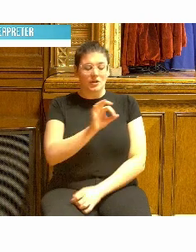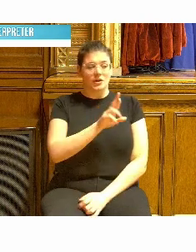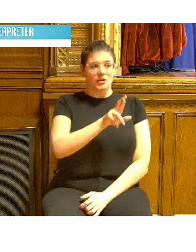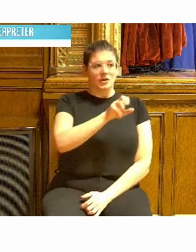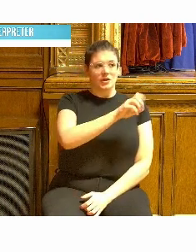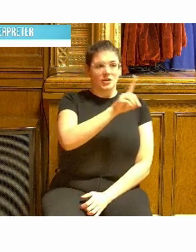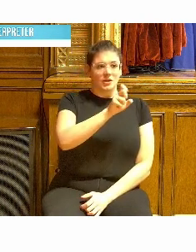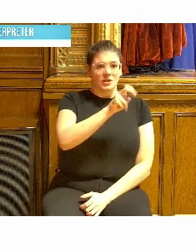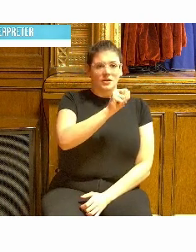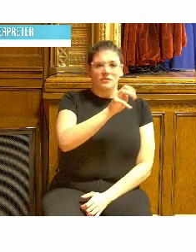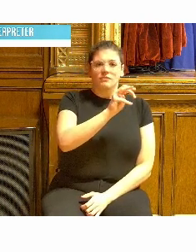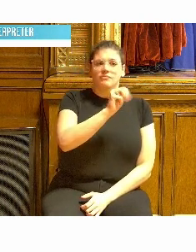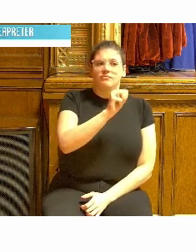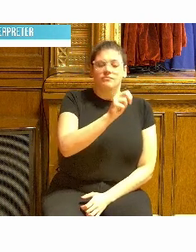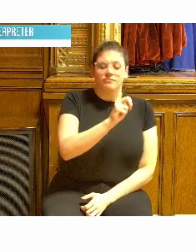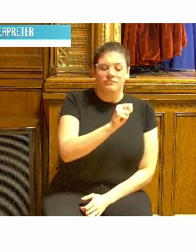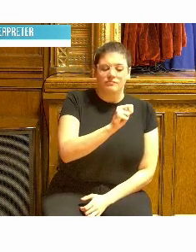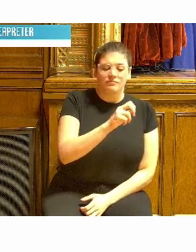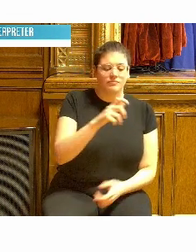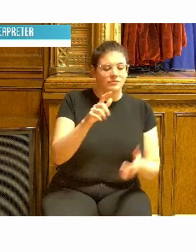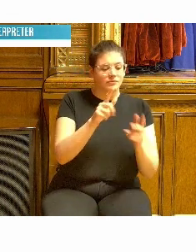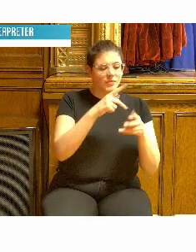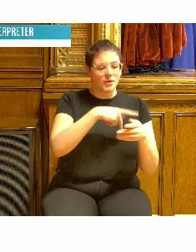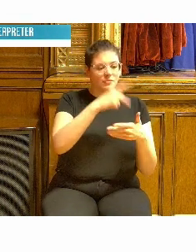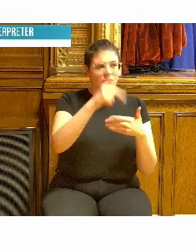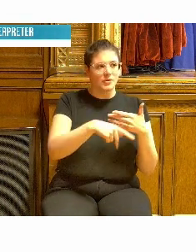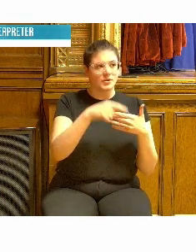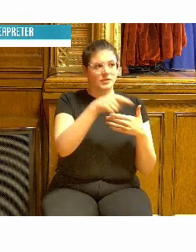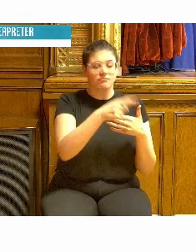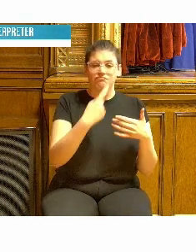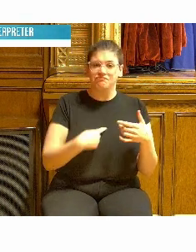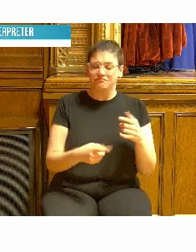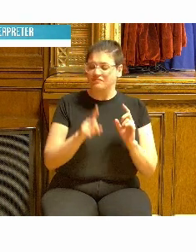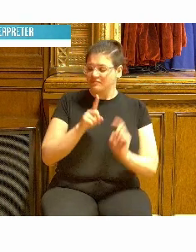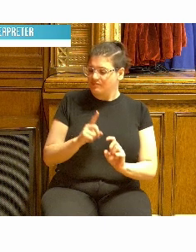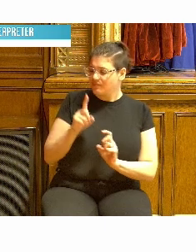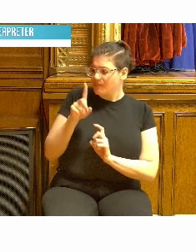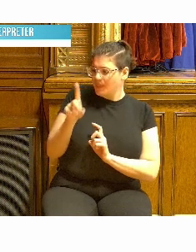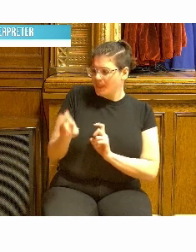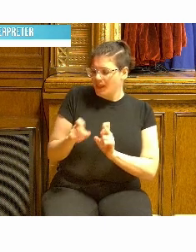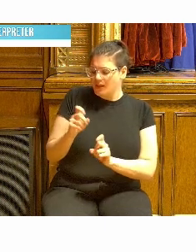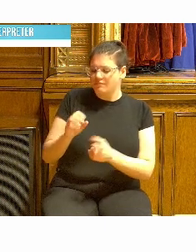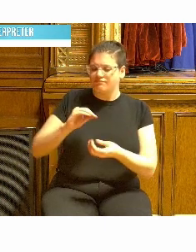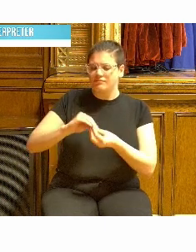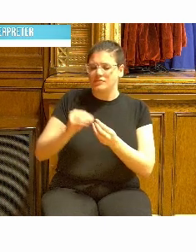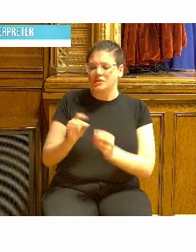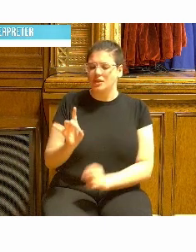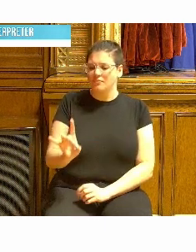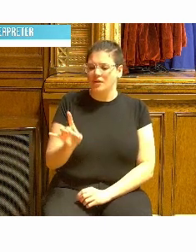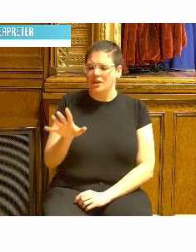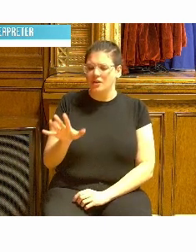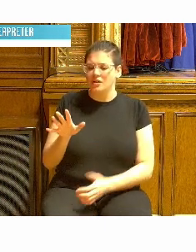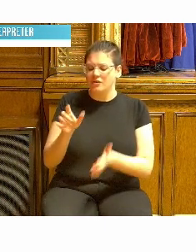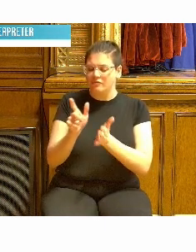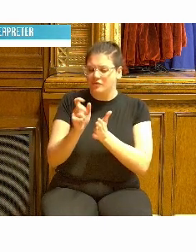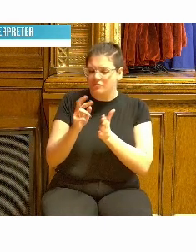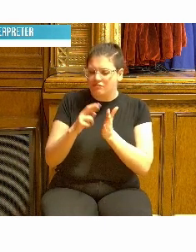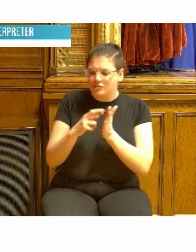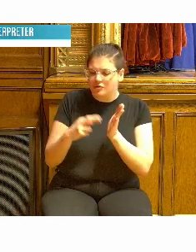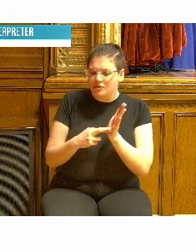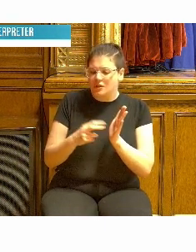he was in Albany with you on 2/15/25, asked you to examine number 8 of your duties, which asked this commission